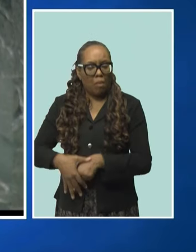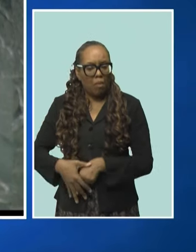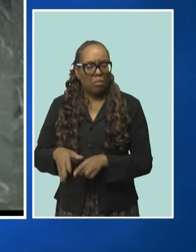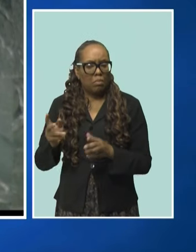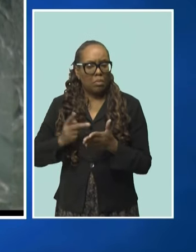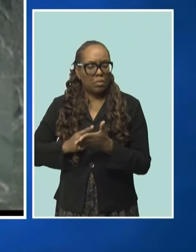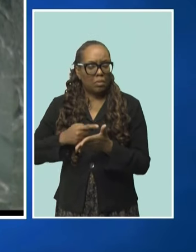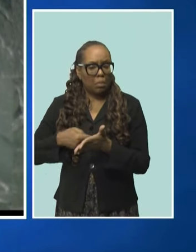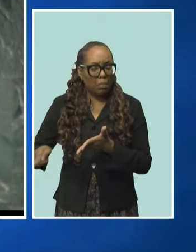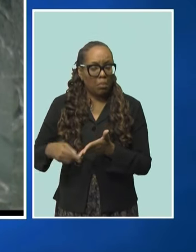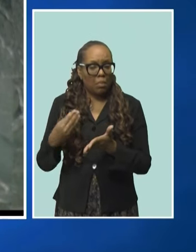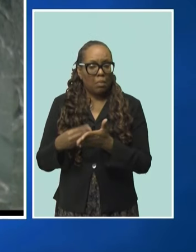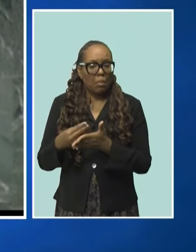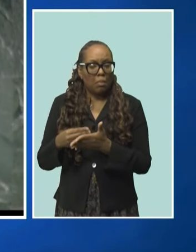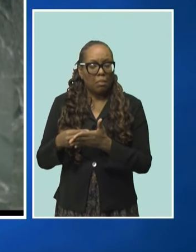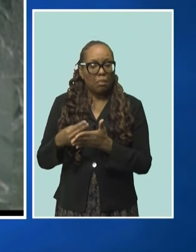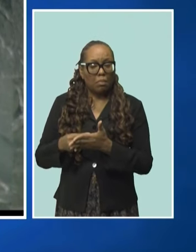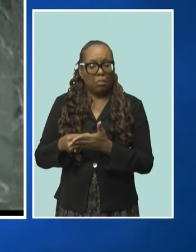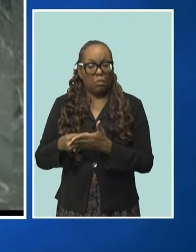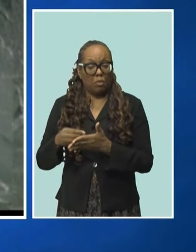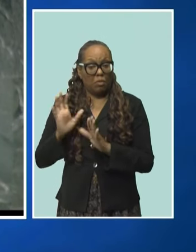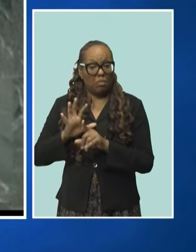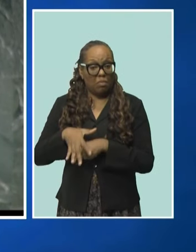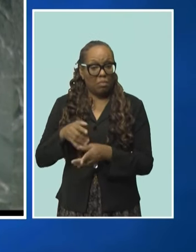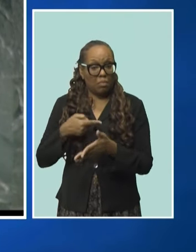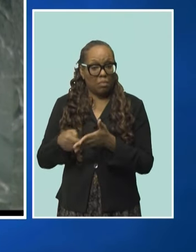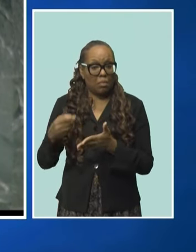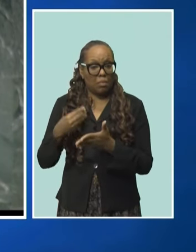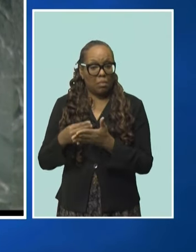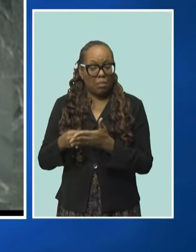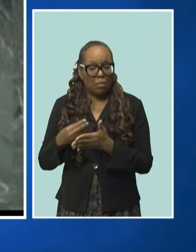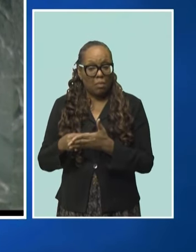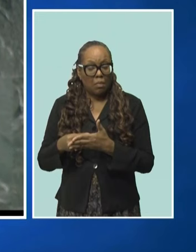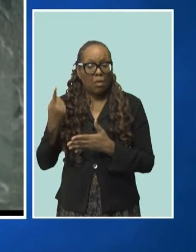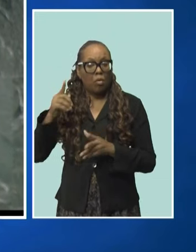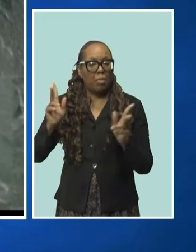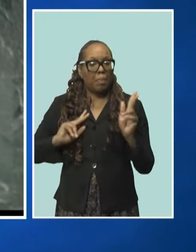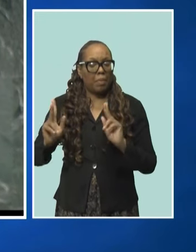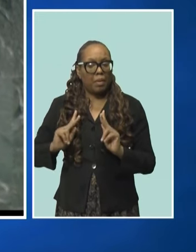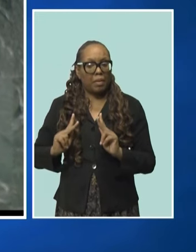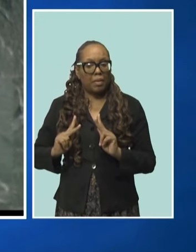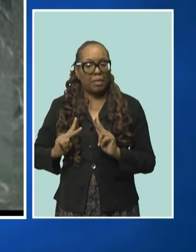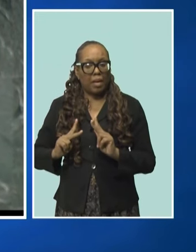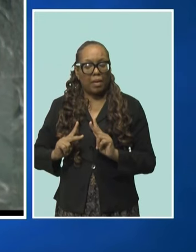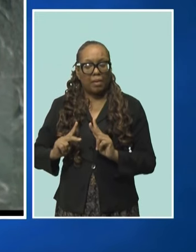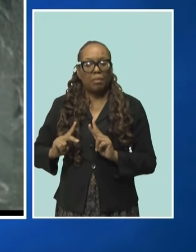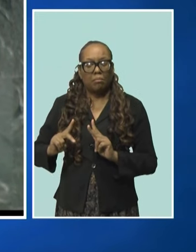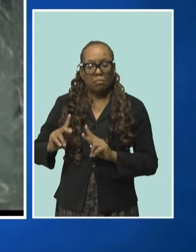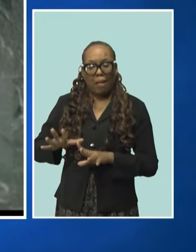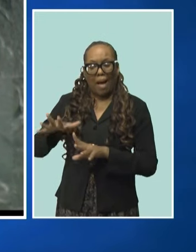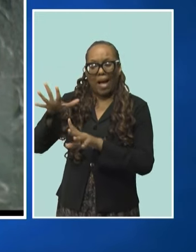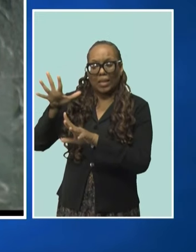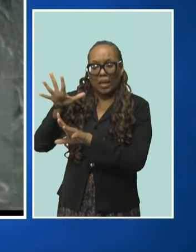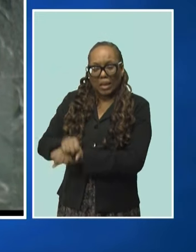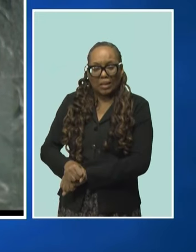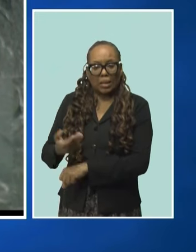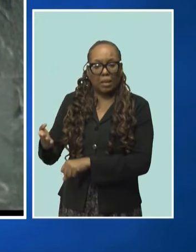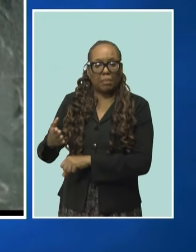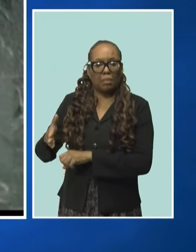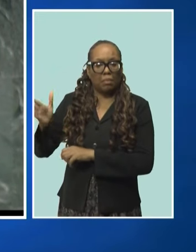Such examples of duplicity and mendacity in our modern world are